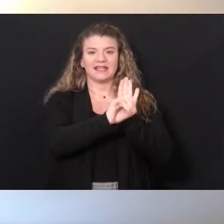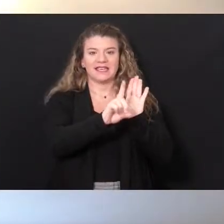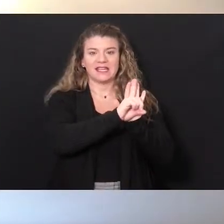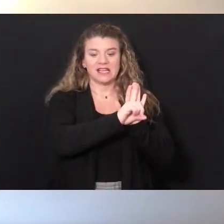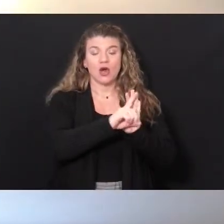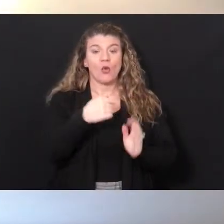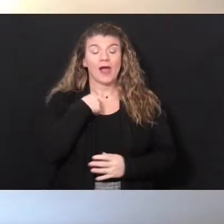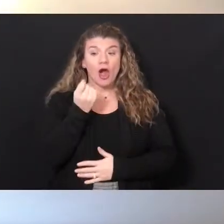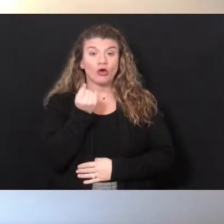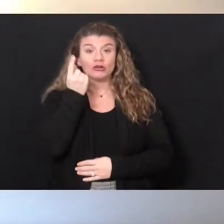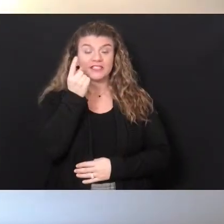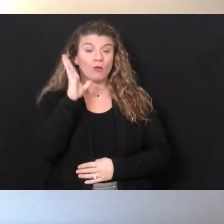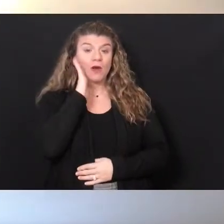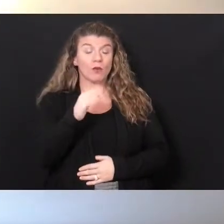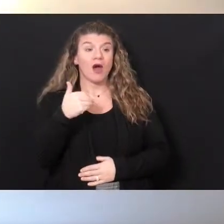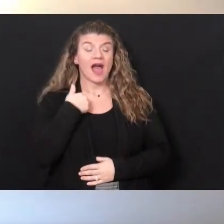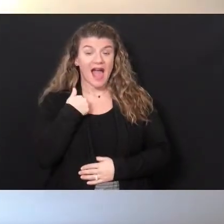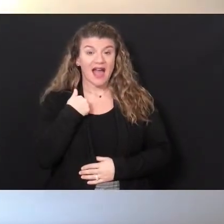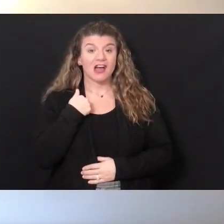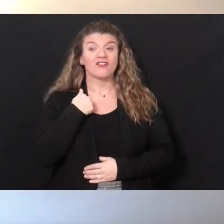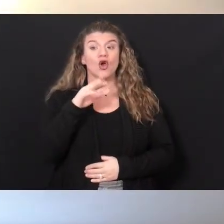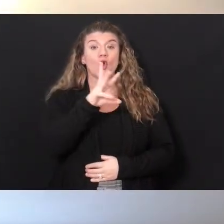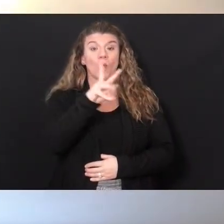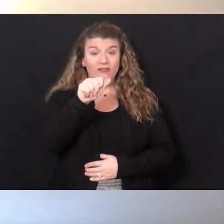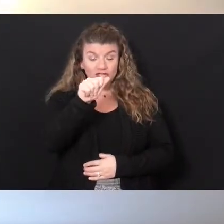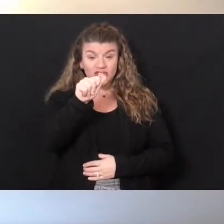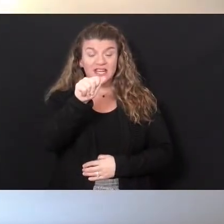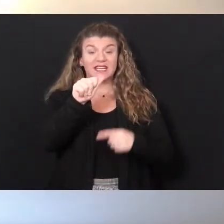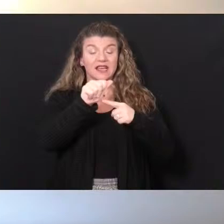to understand we are going to have West Virginia